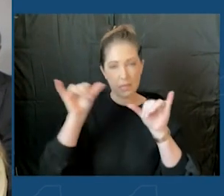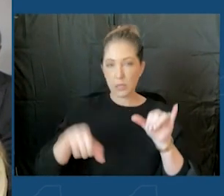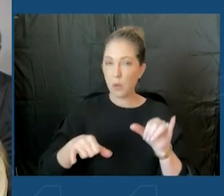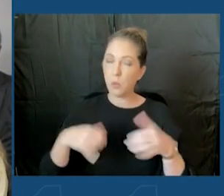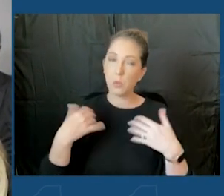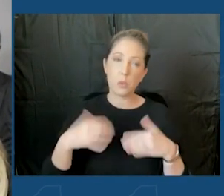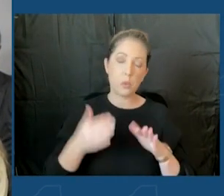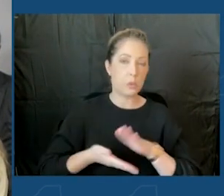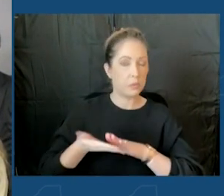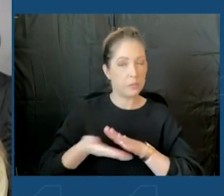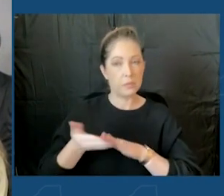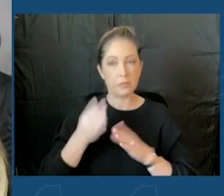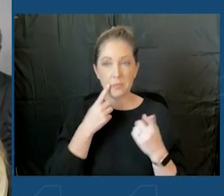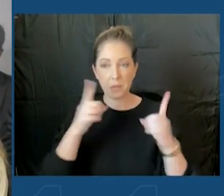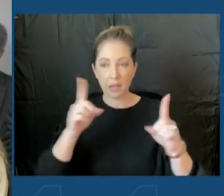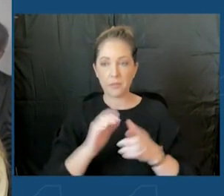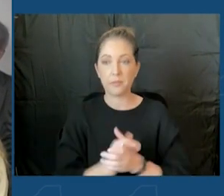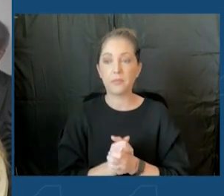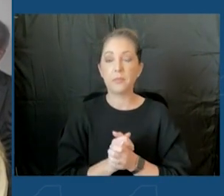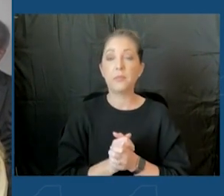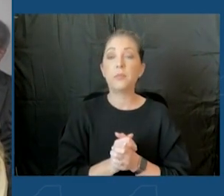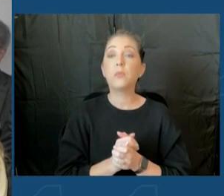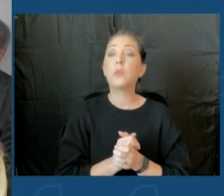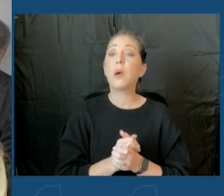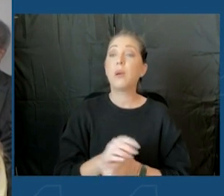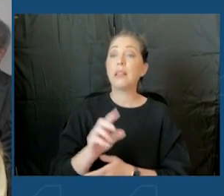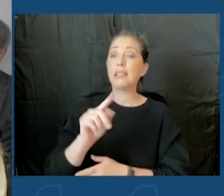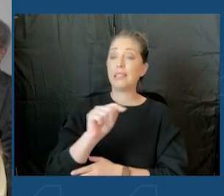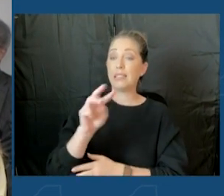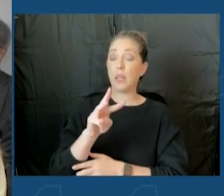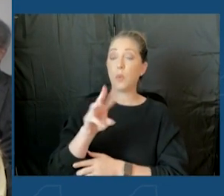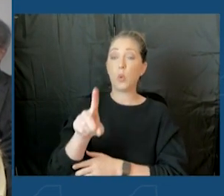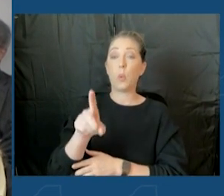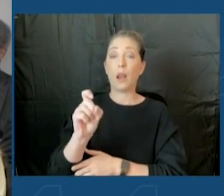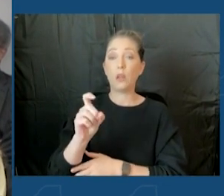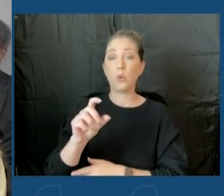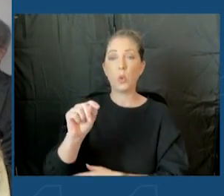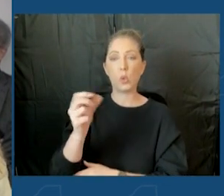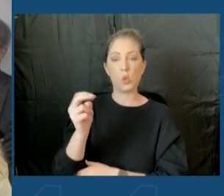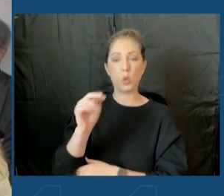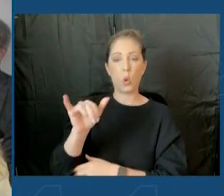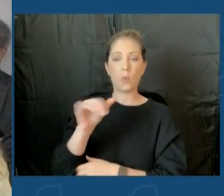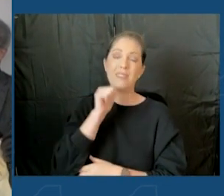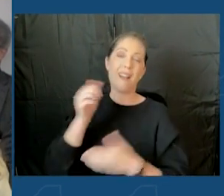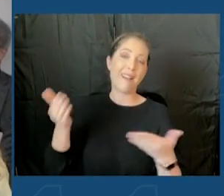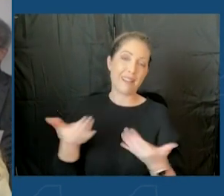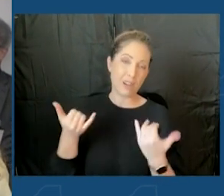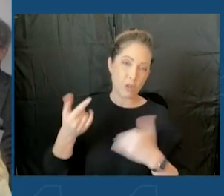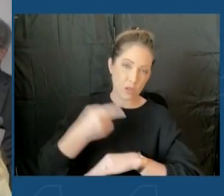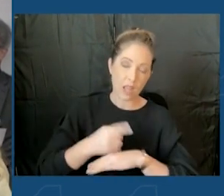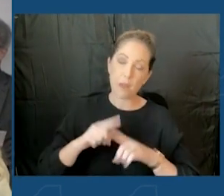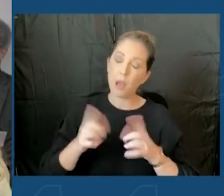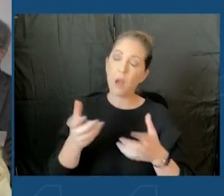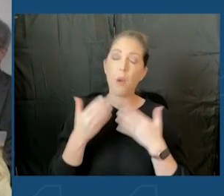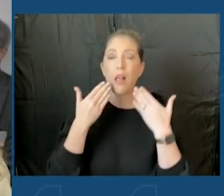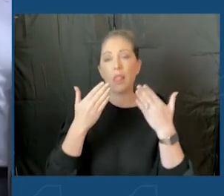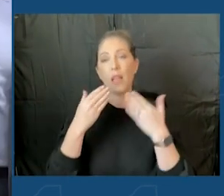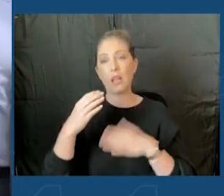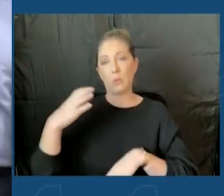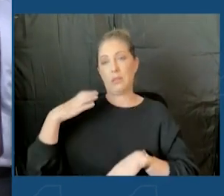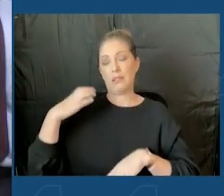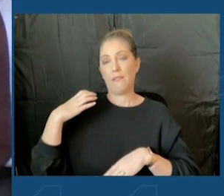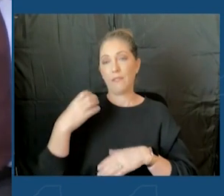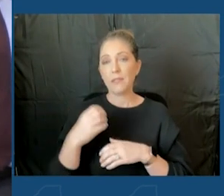our representatives from TW 100. Tony Utano couldn't be here today, but I want to thank Richard Davis, the chief of staff, for being here as well.